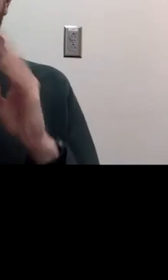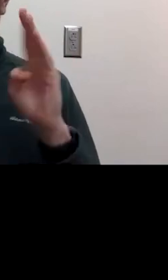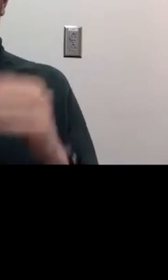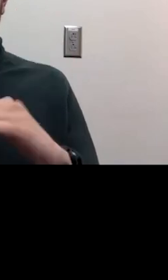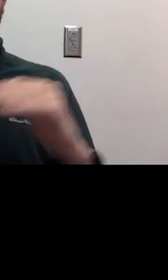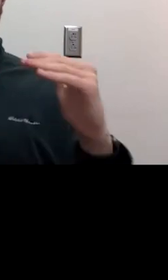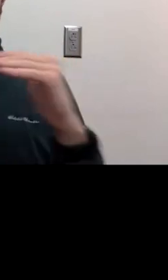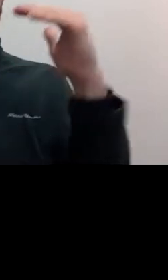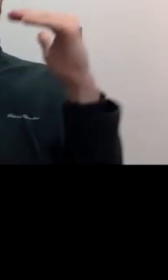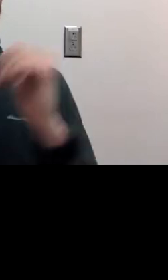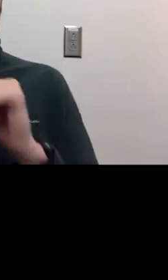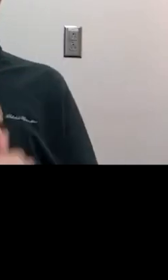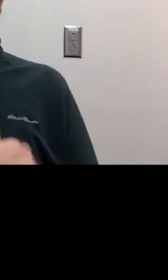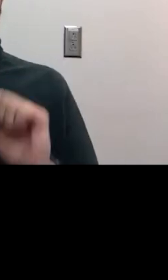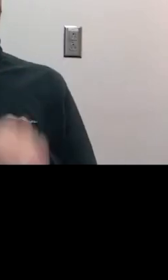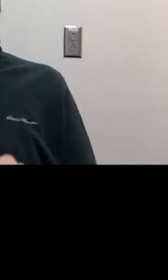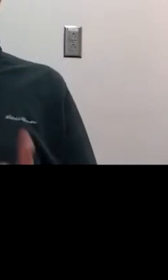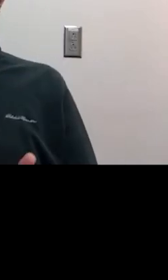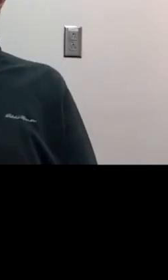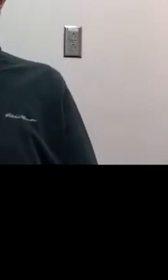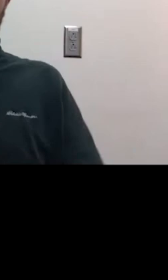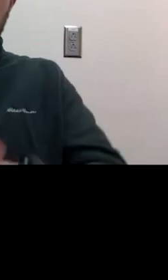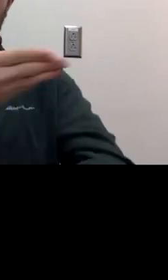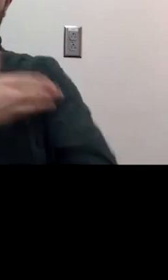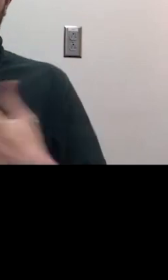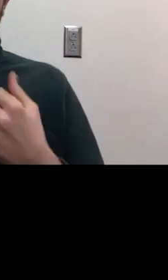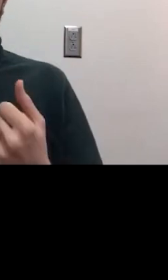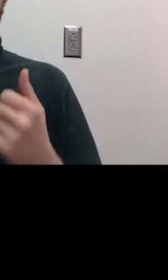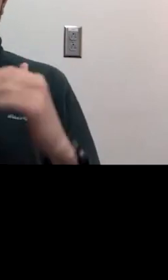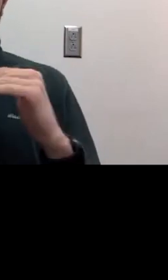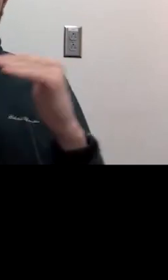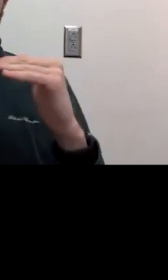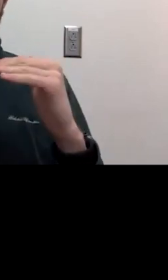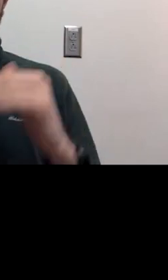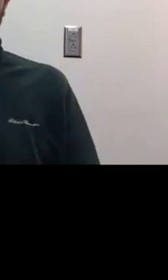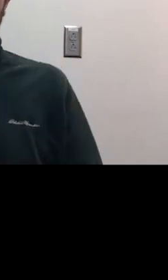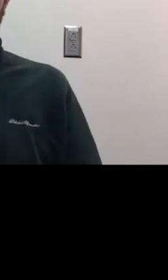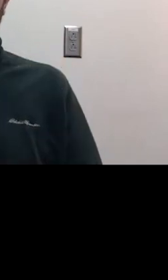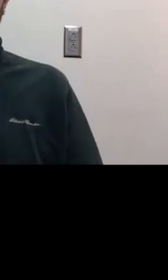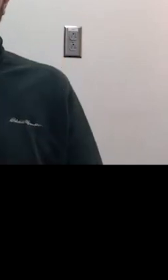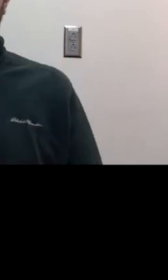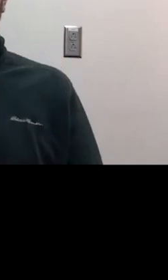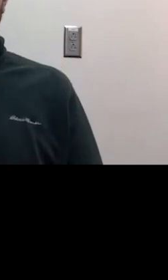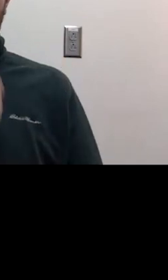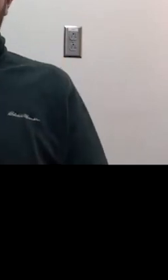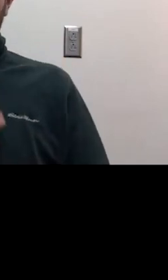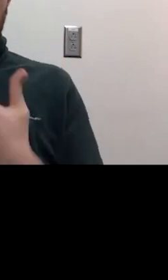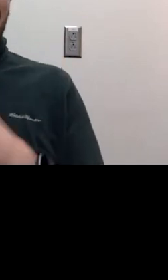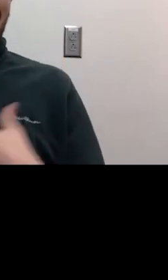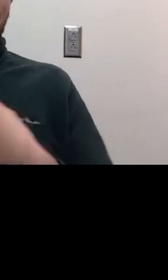better address how we can improve health equity in the approaches that we take in healthcare.